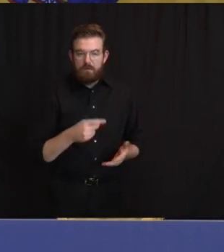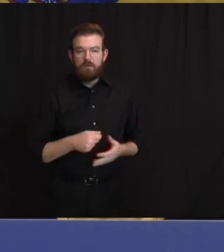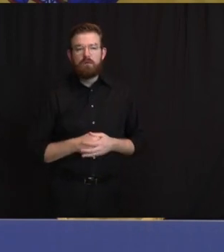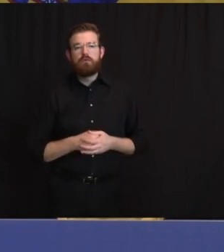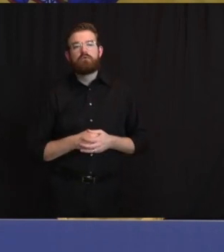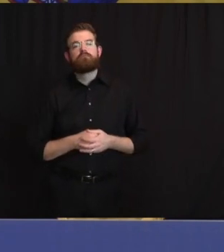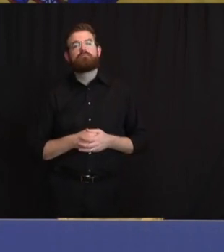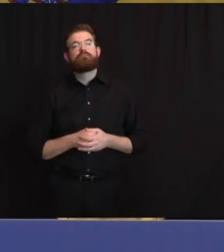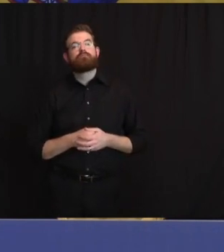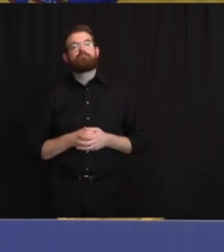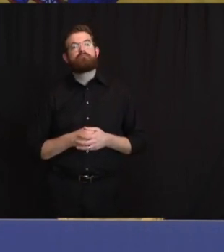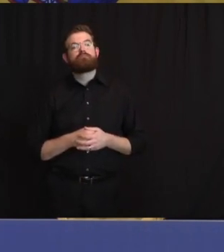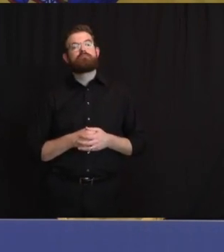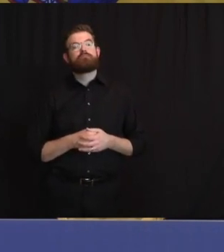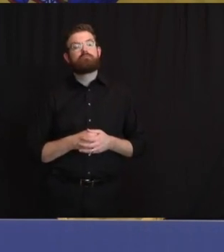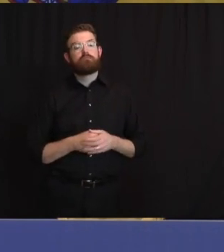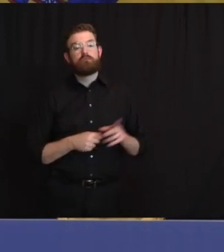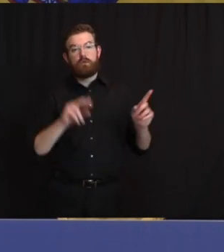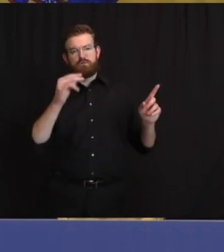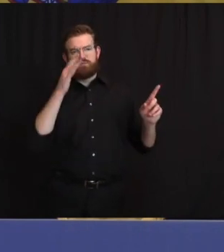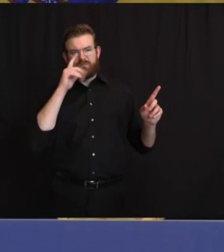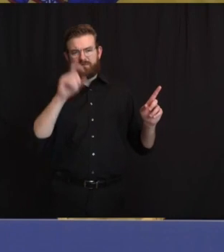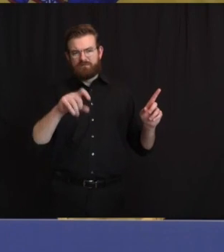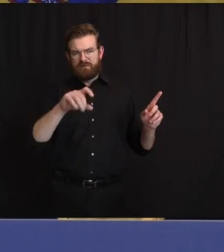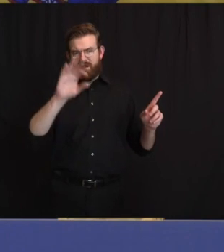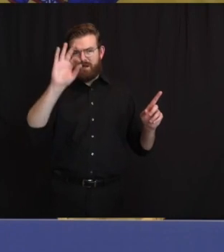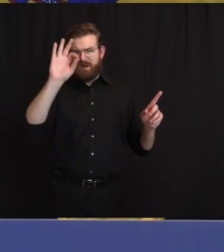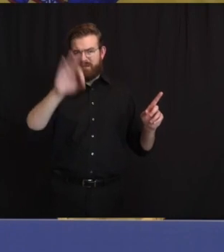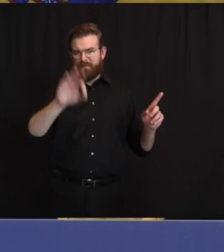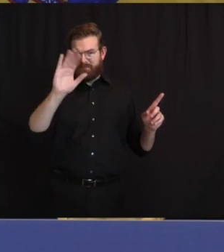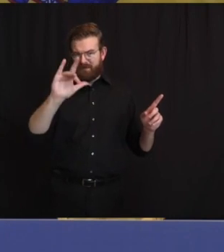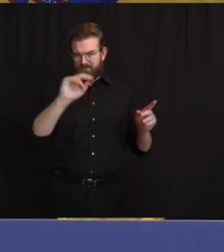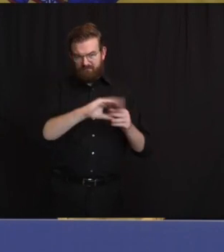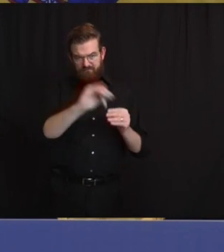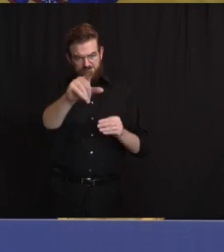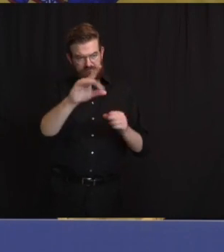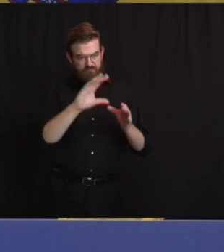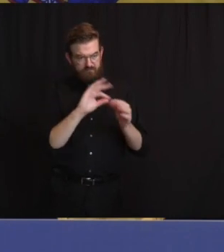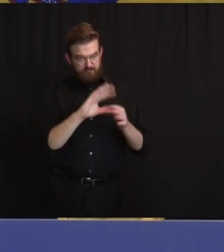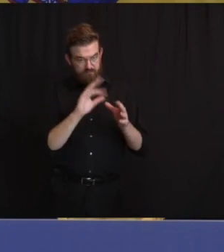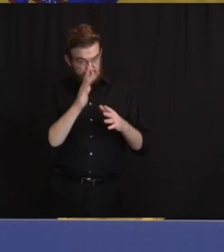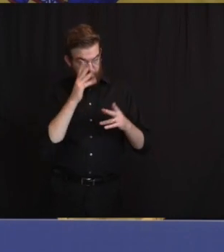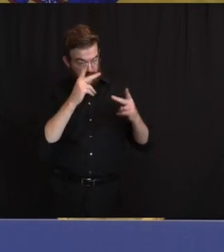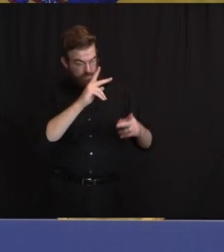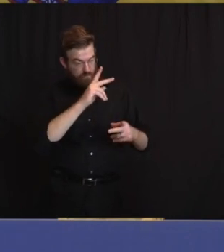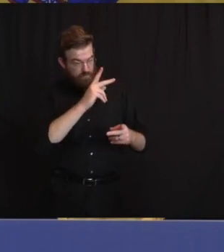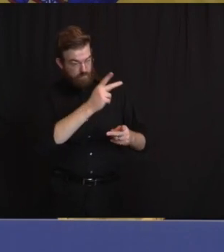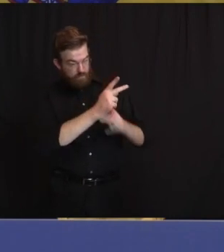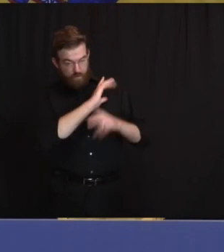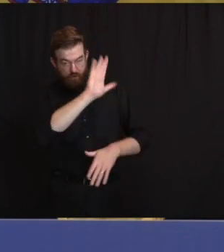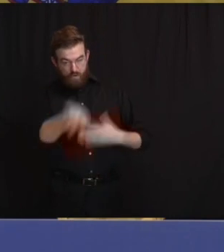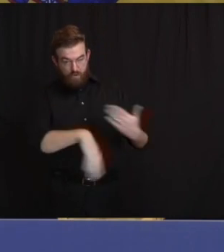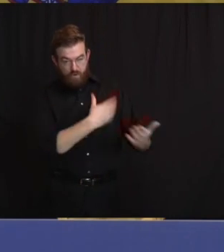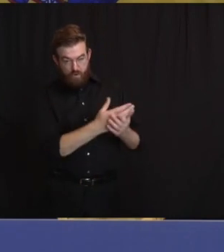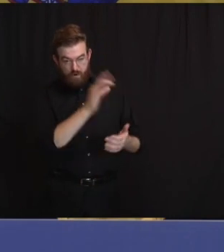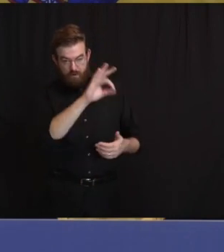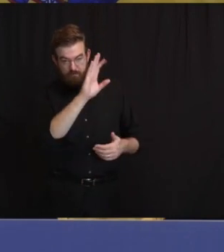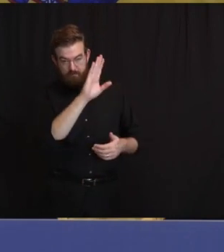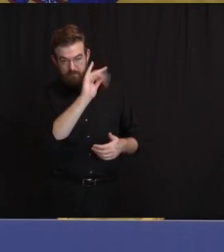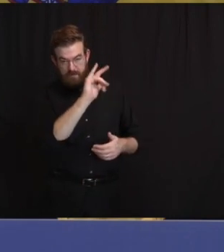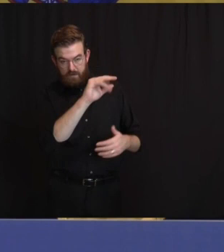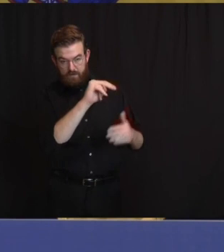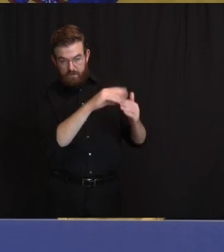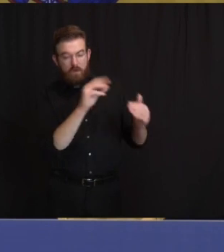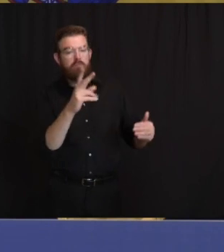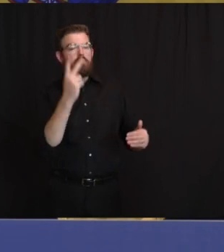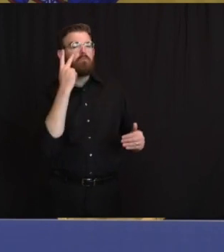it? And what are the specifics of how the state plans to pay it back, over how long? Why not let voters decide in November